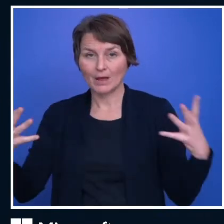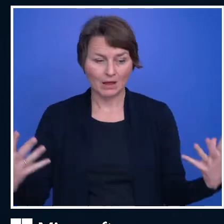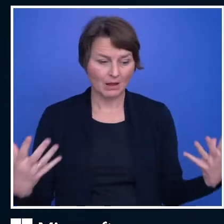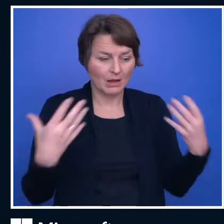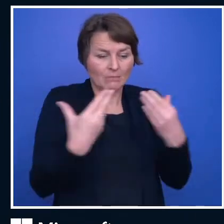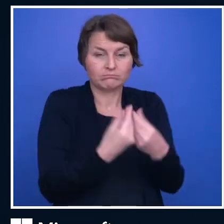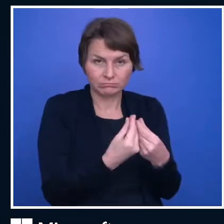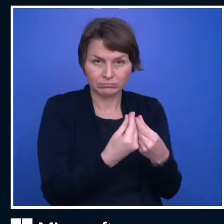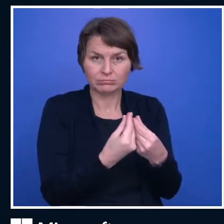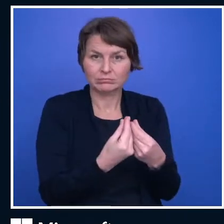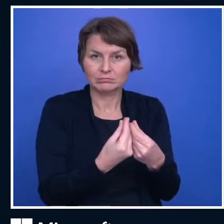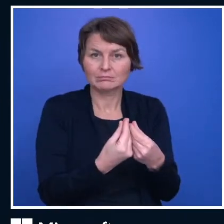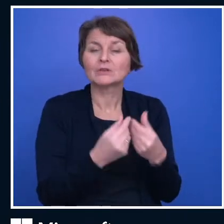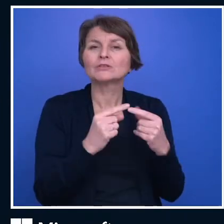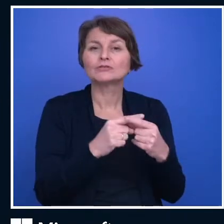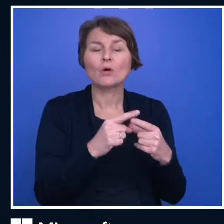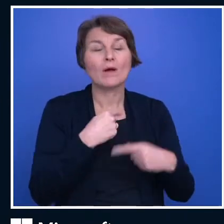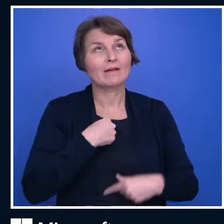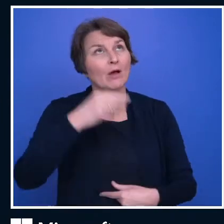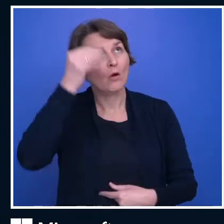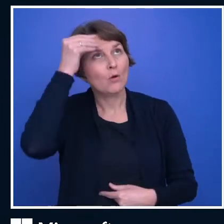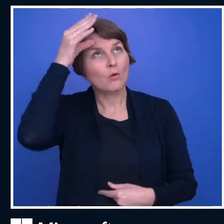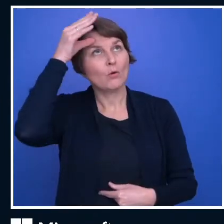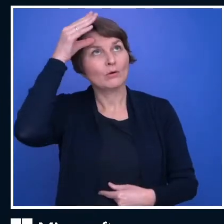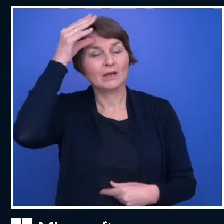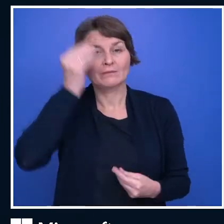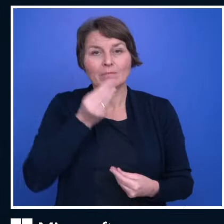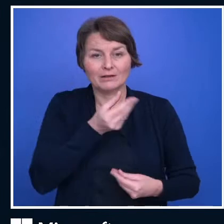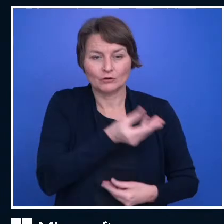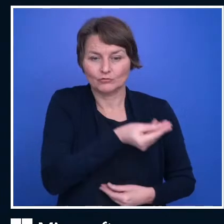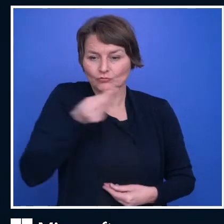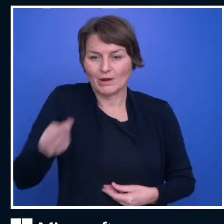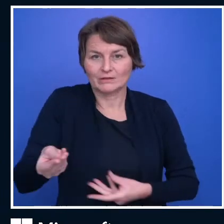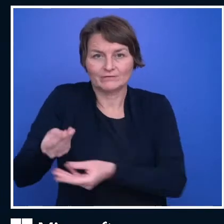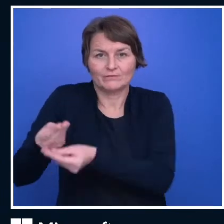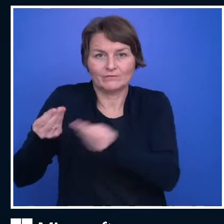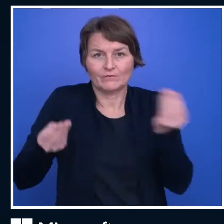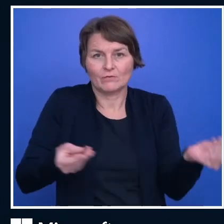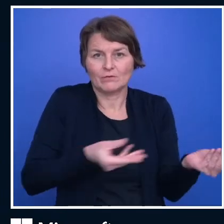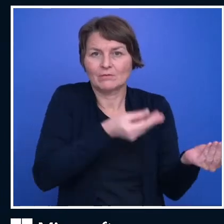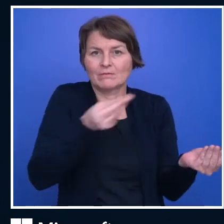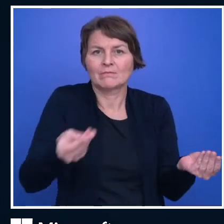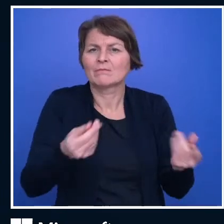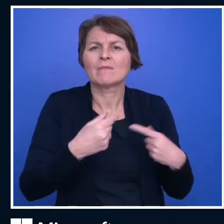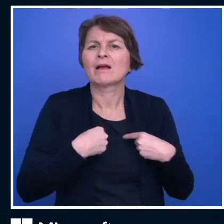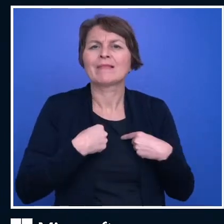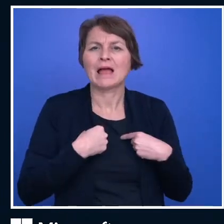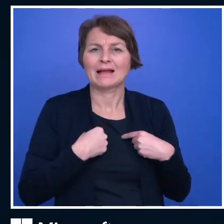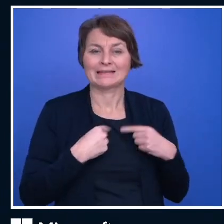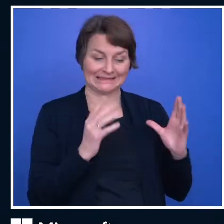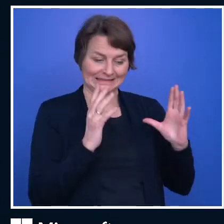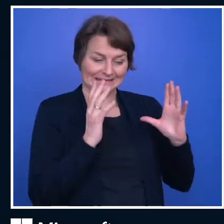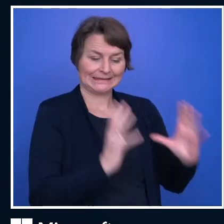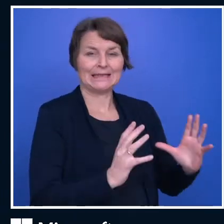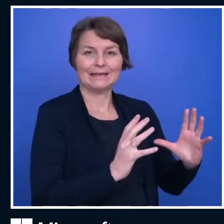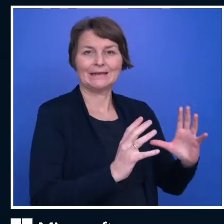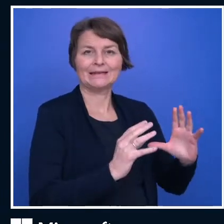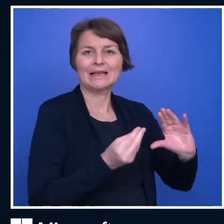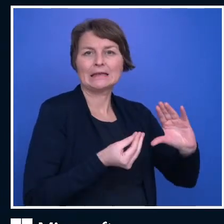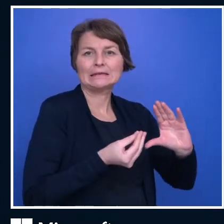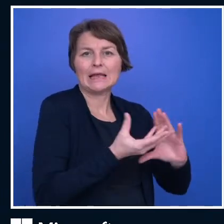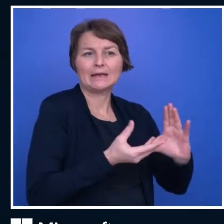transfer learning and so on, because it's interactive. It's not like training on a static data set. You cannot predict exactly what